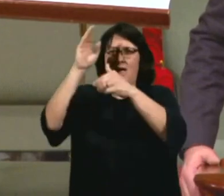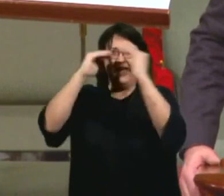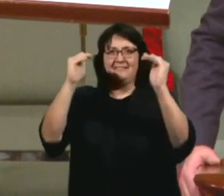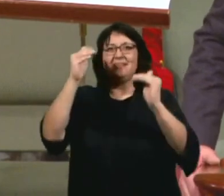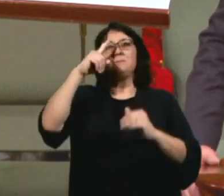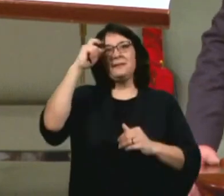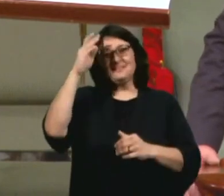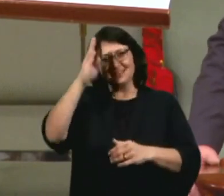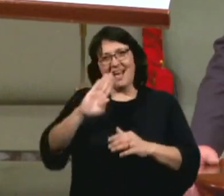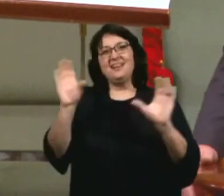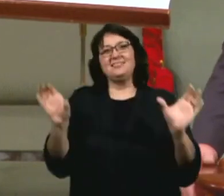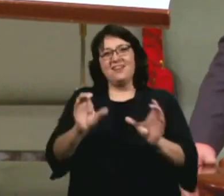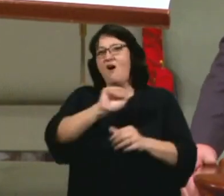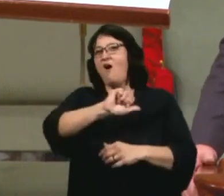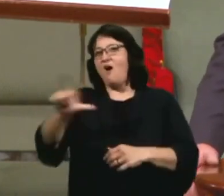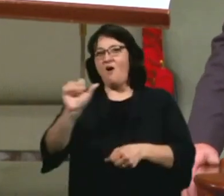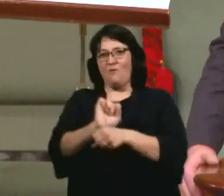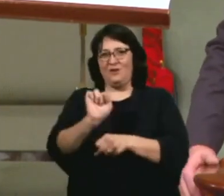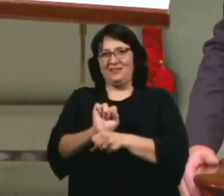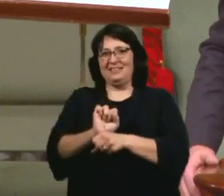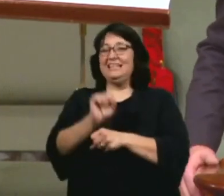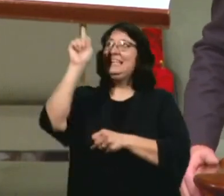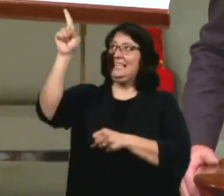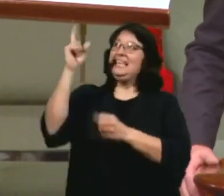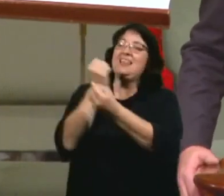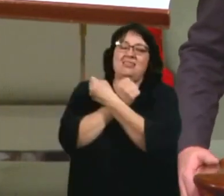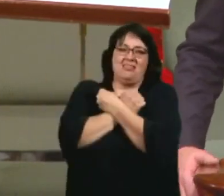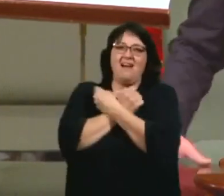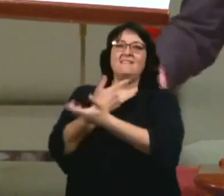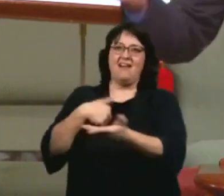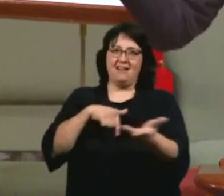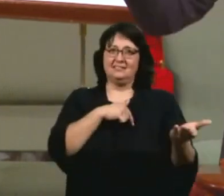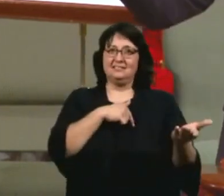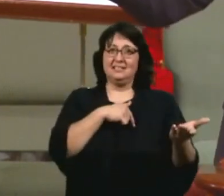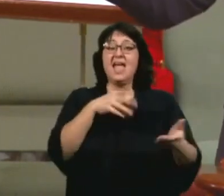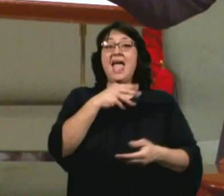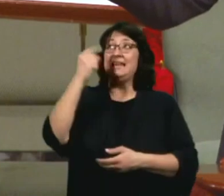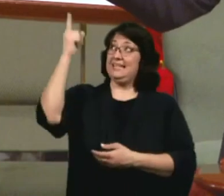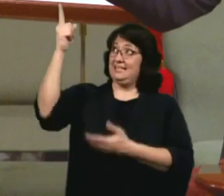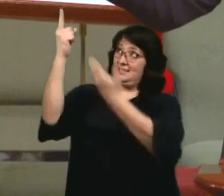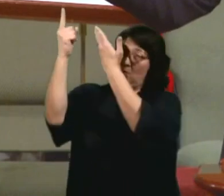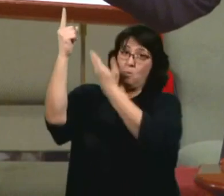work. He's the one who loved us. He's the one